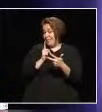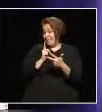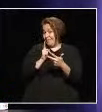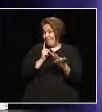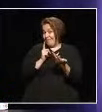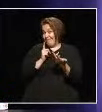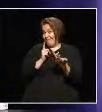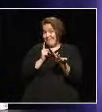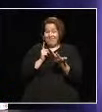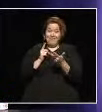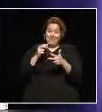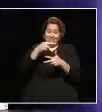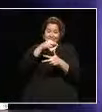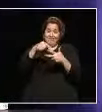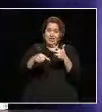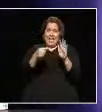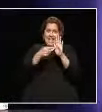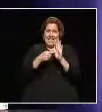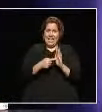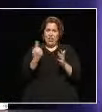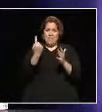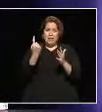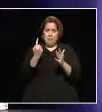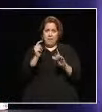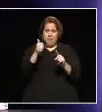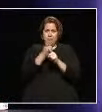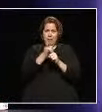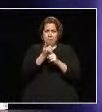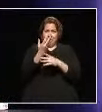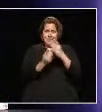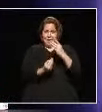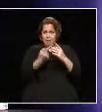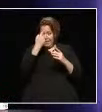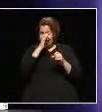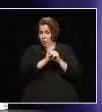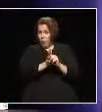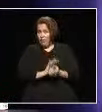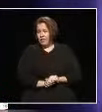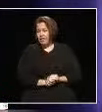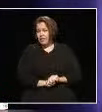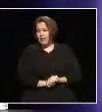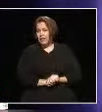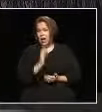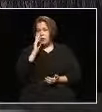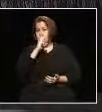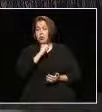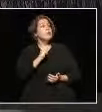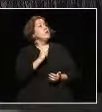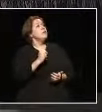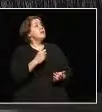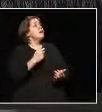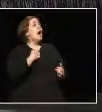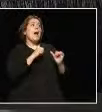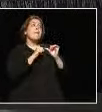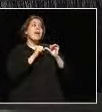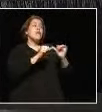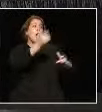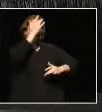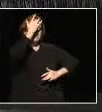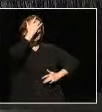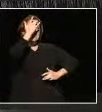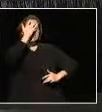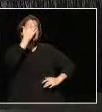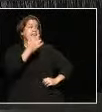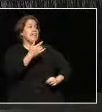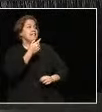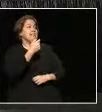succumbing to this COVID. And I would assume that's. I'm a chronic disease epidemiologist, and the judge is becoming